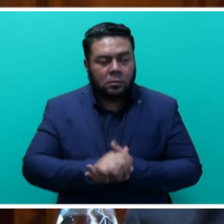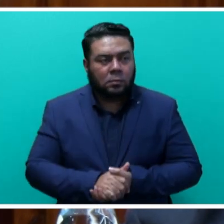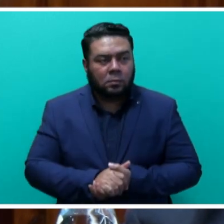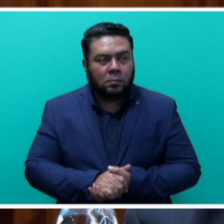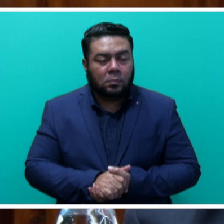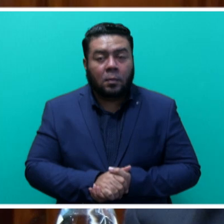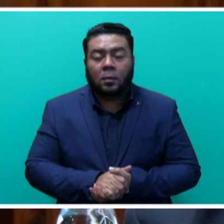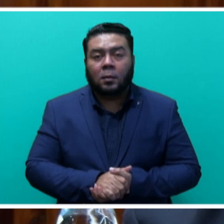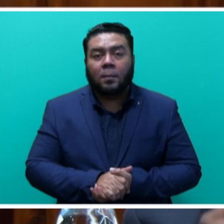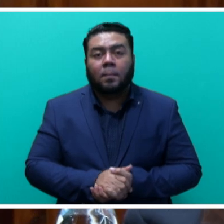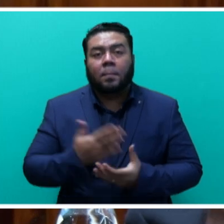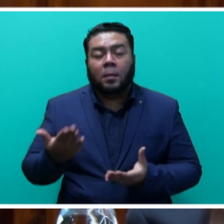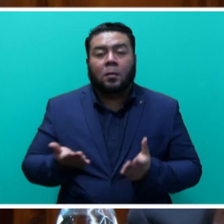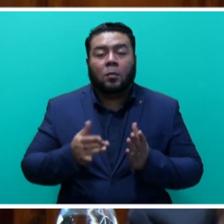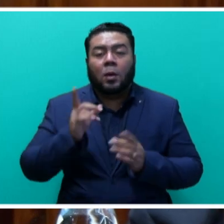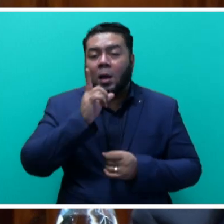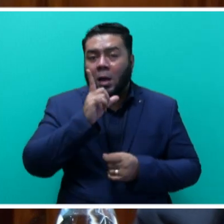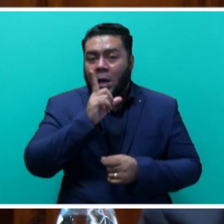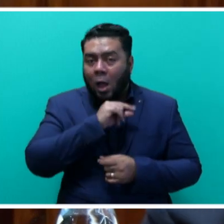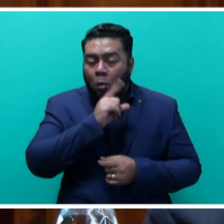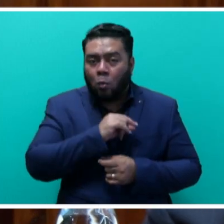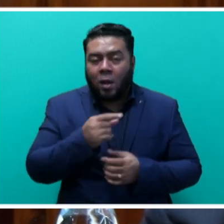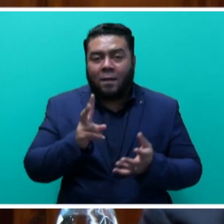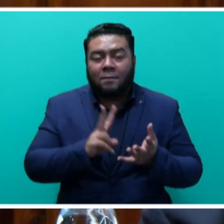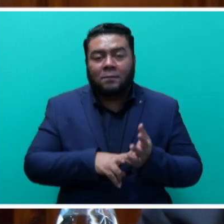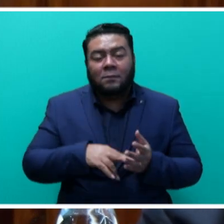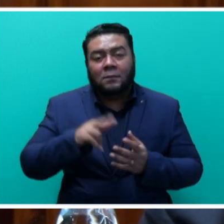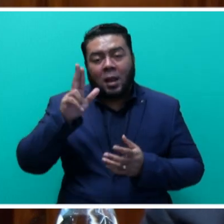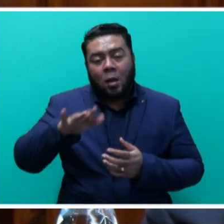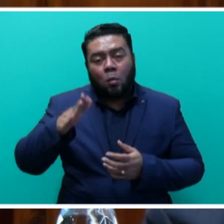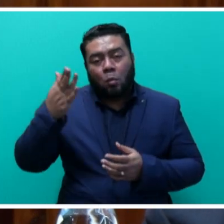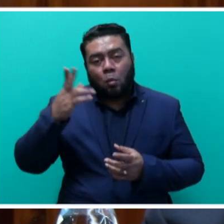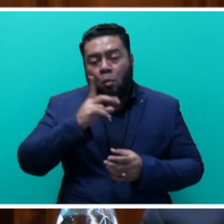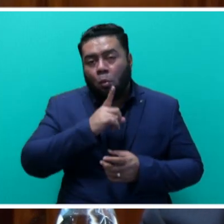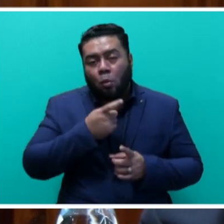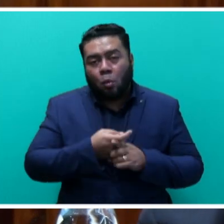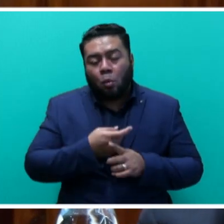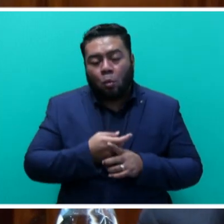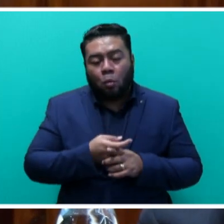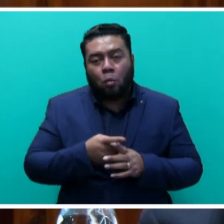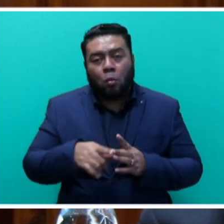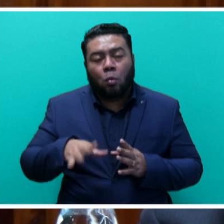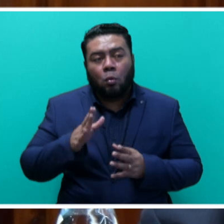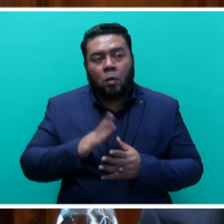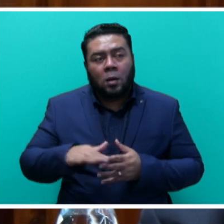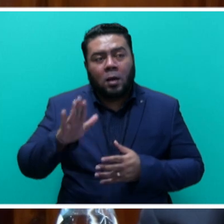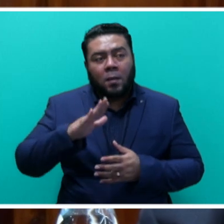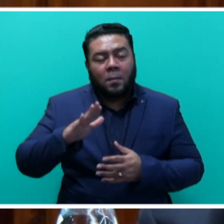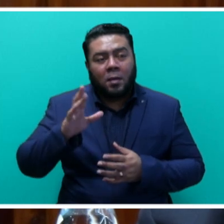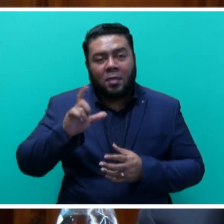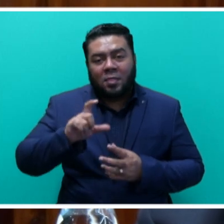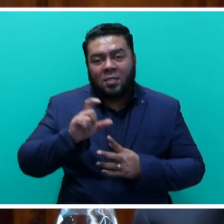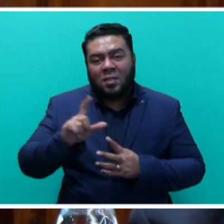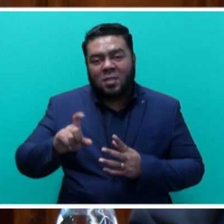Now, Aerodrome, like several others, including Bonombalavu, Koro, Vivia, Lakemba, Rotuma, and Kandavu, operates under a